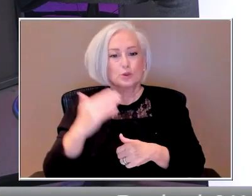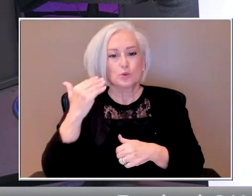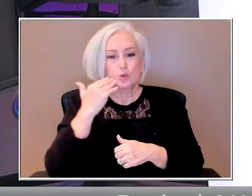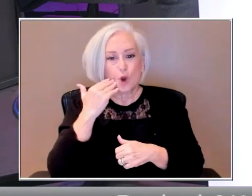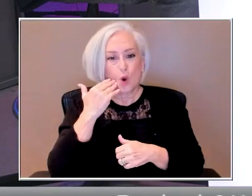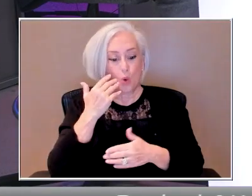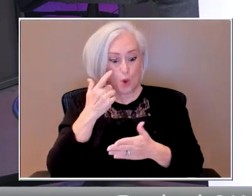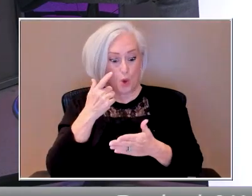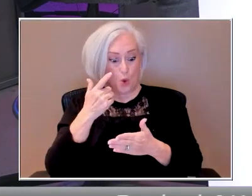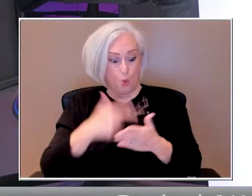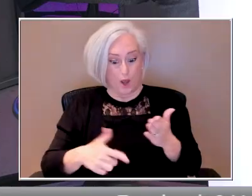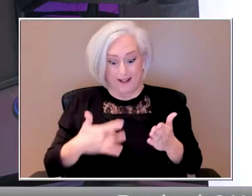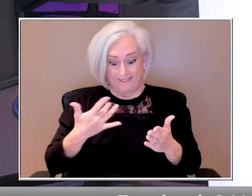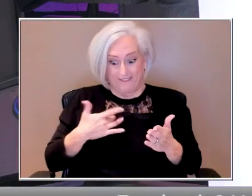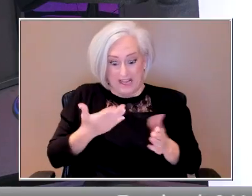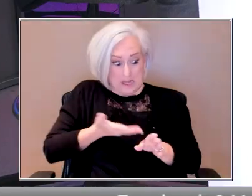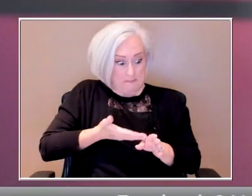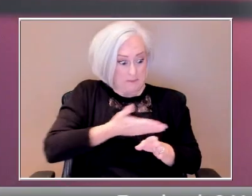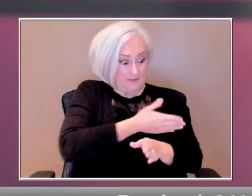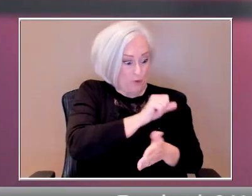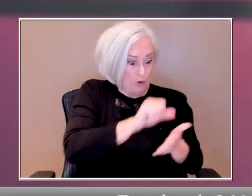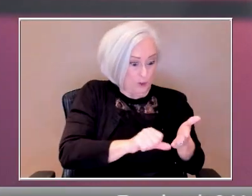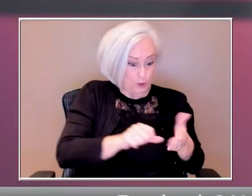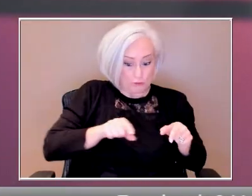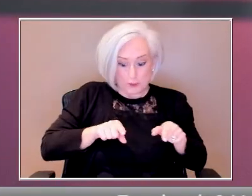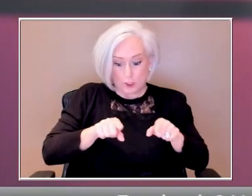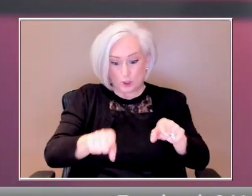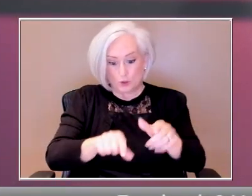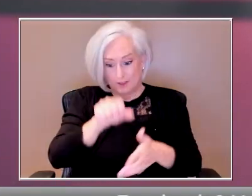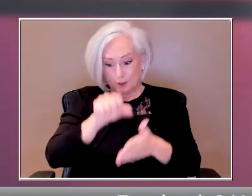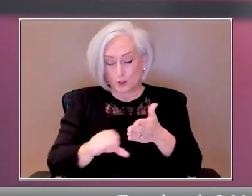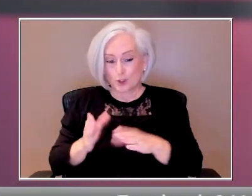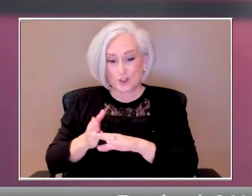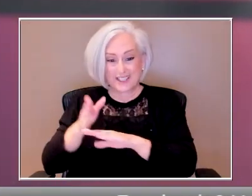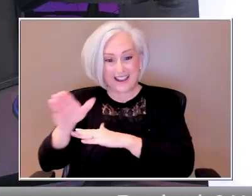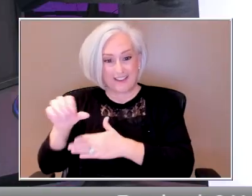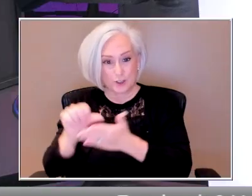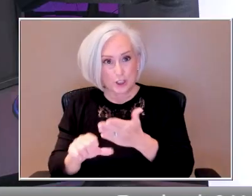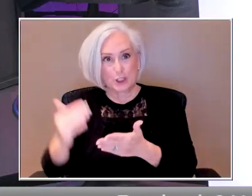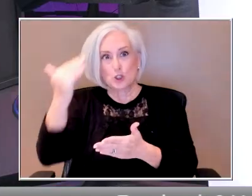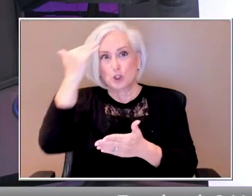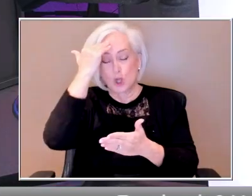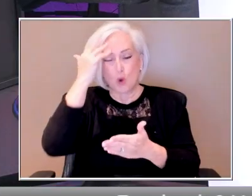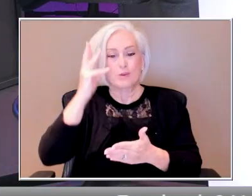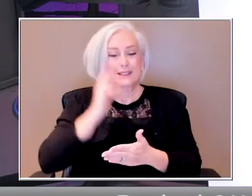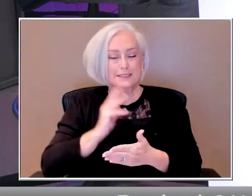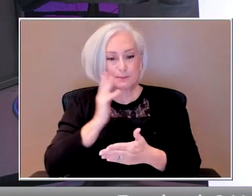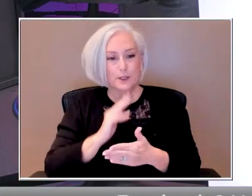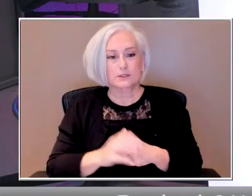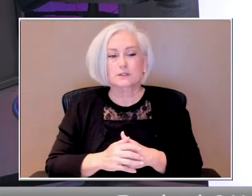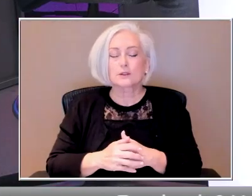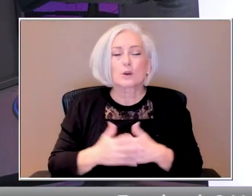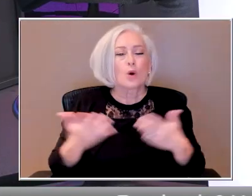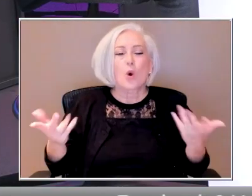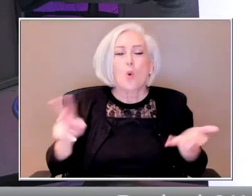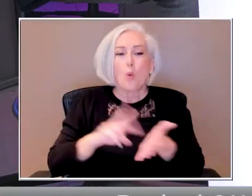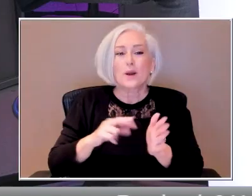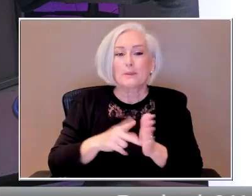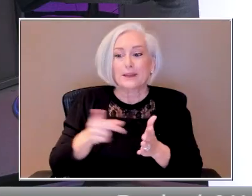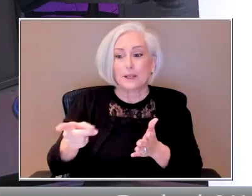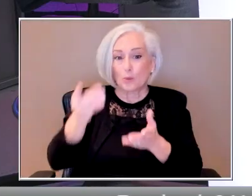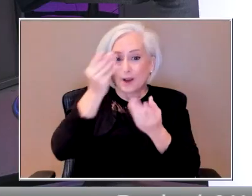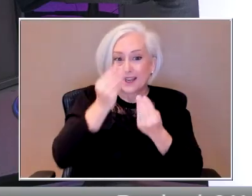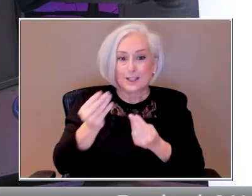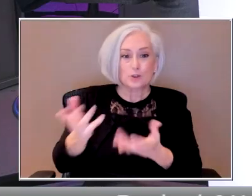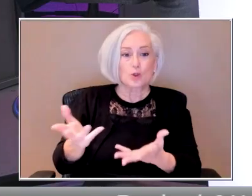before, during, after that surgical experience. So, what did it mean to you, Luke, when Dr. Crawford shared that? Oh,